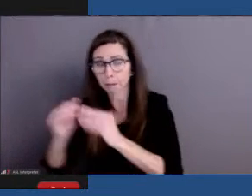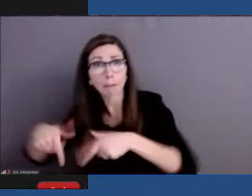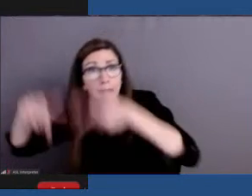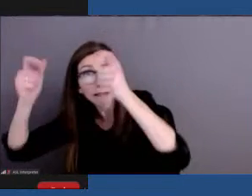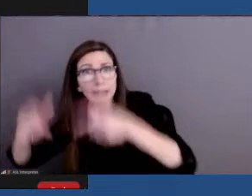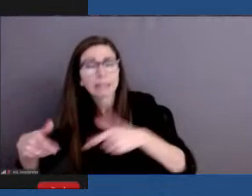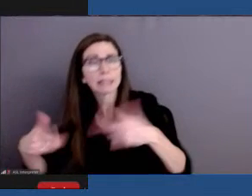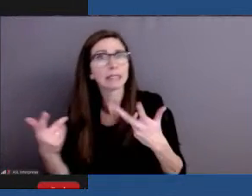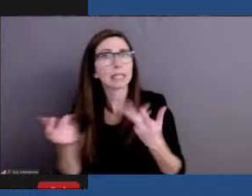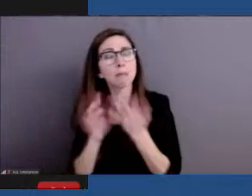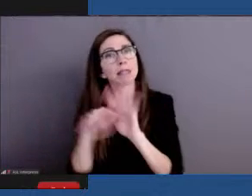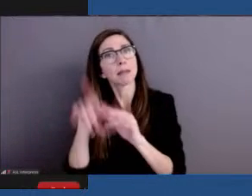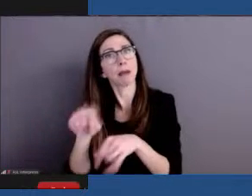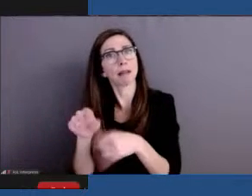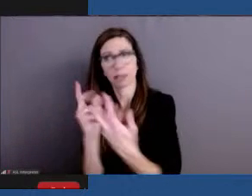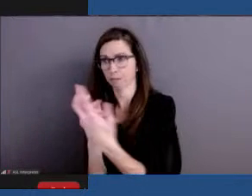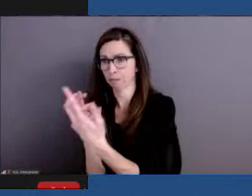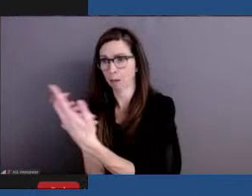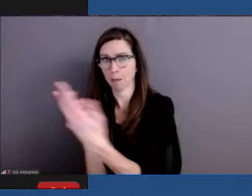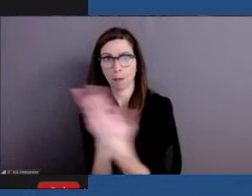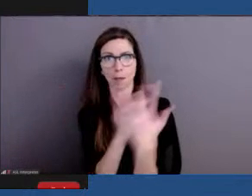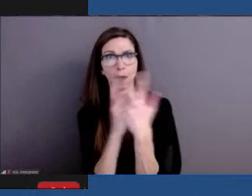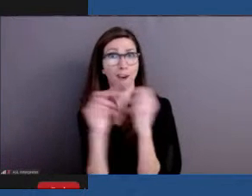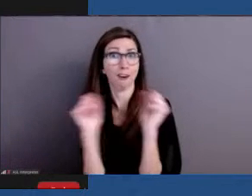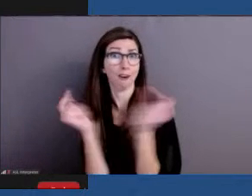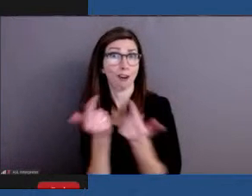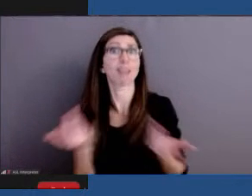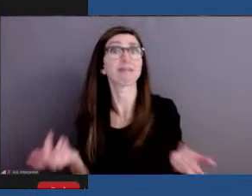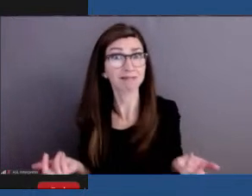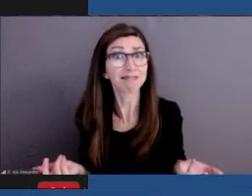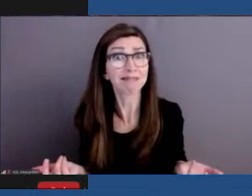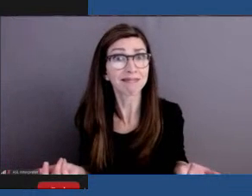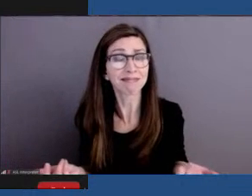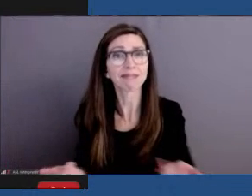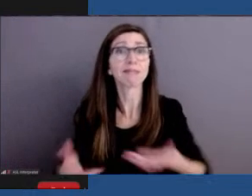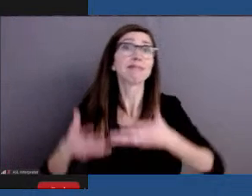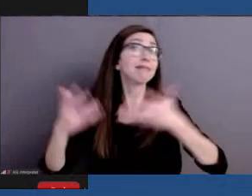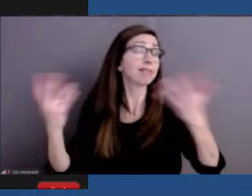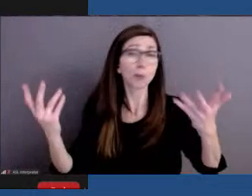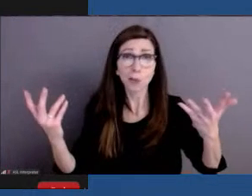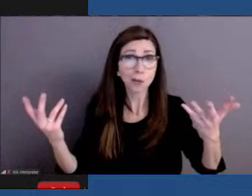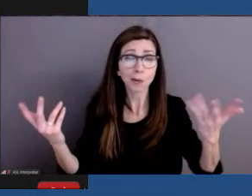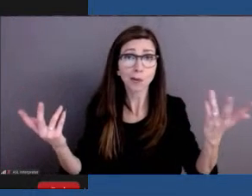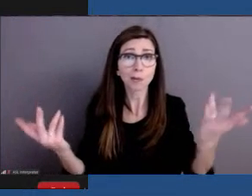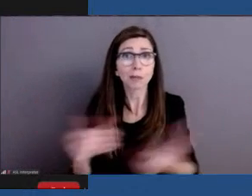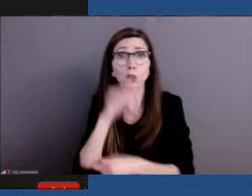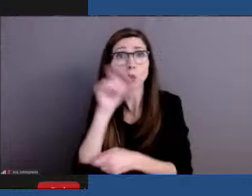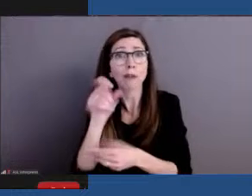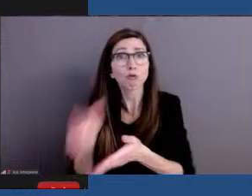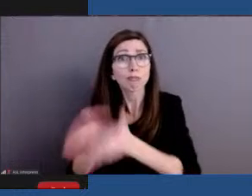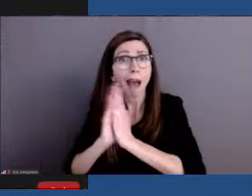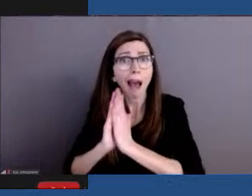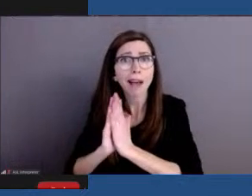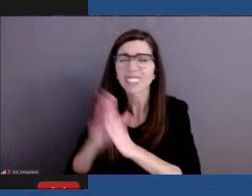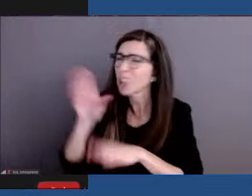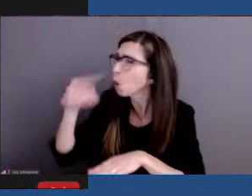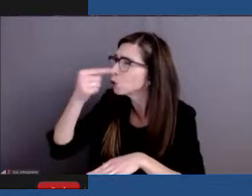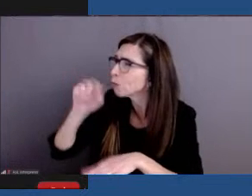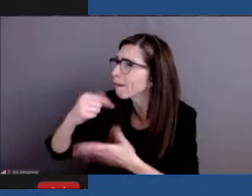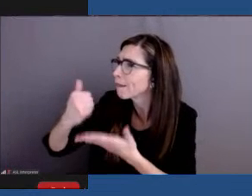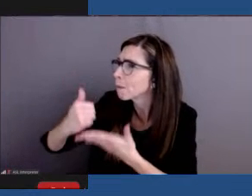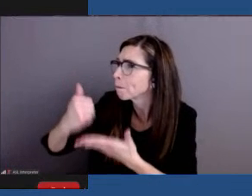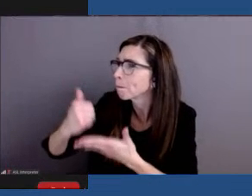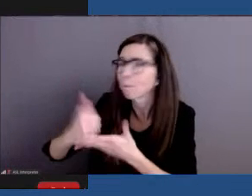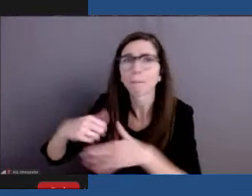use them in the same manner. They're able to not require any special treatment or